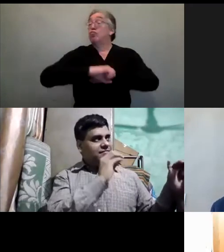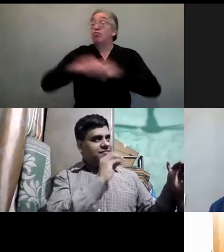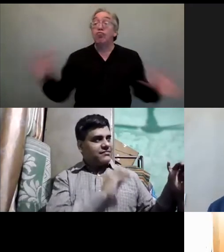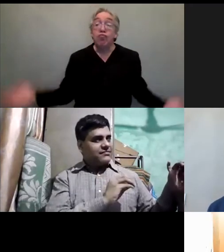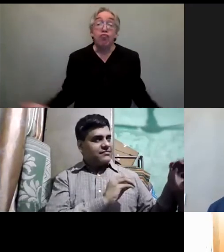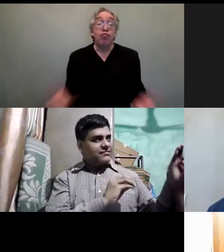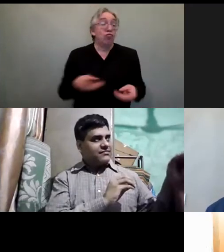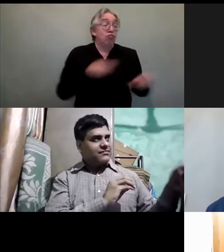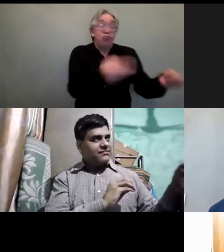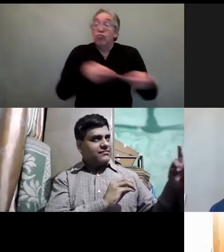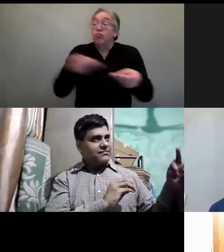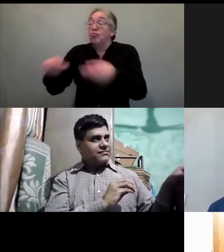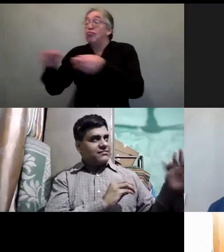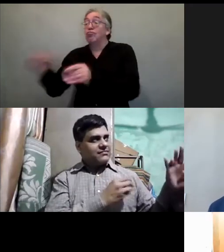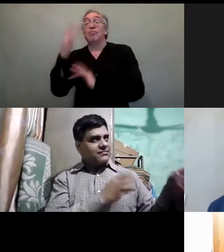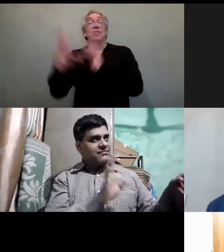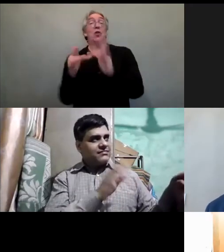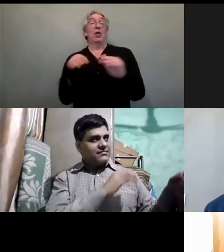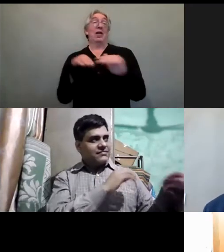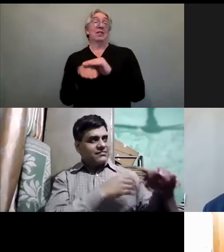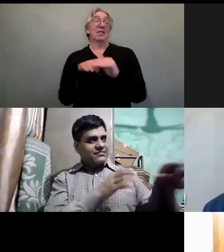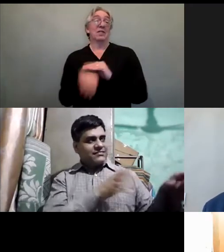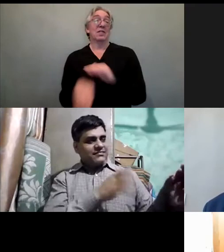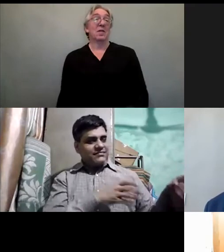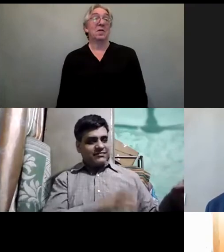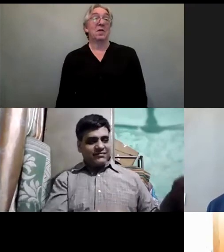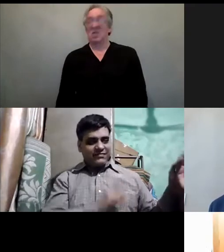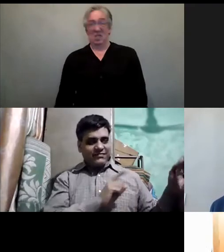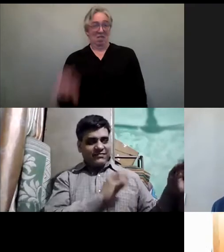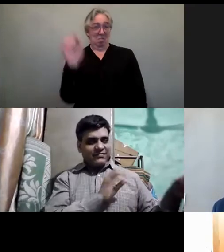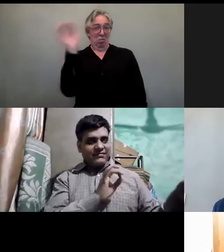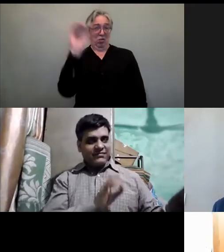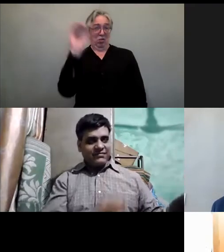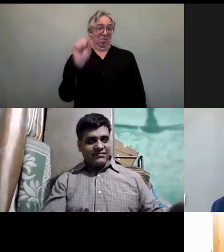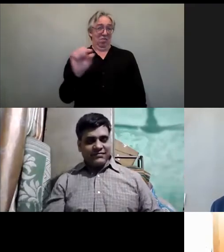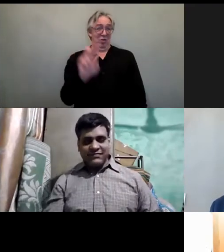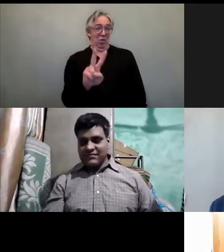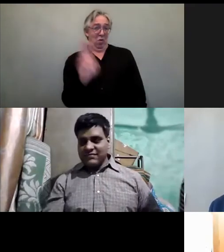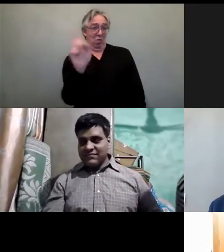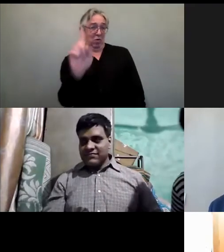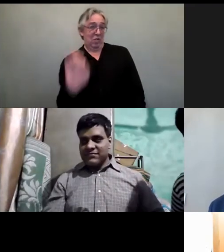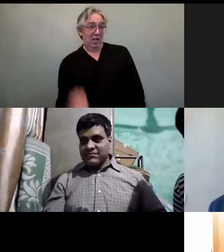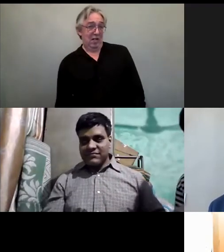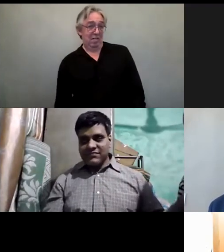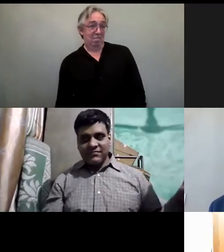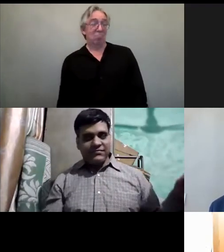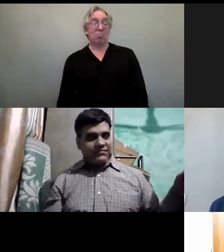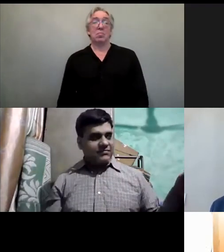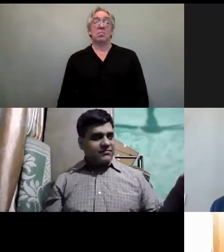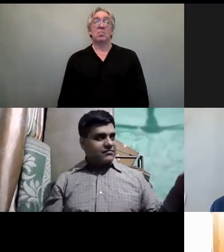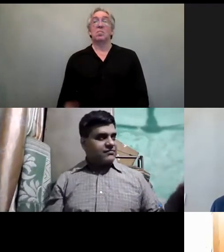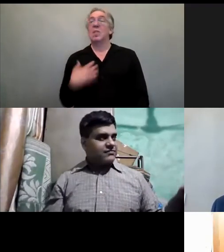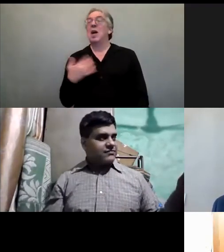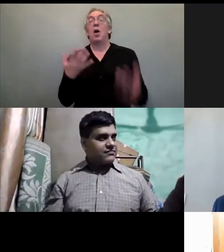the scope of the challenge for persons with disability. Thanks, Julia. I had to strike. What I would like to